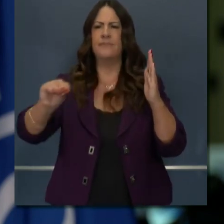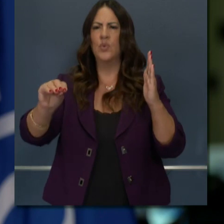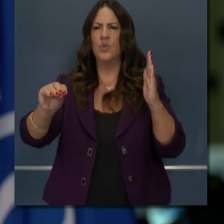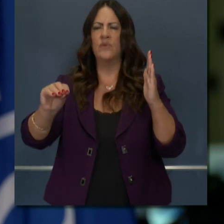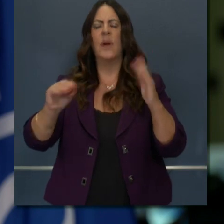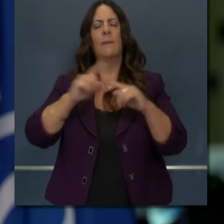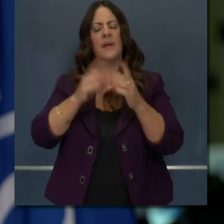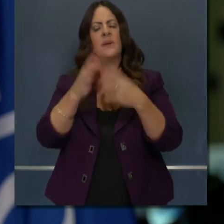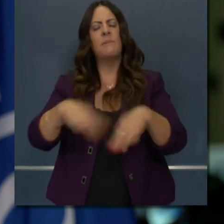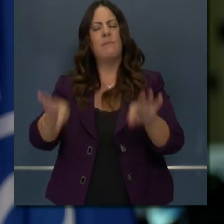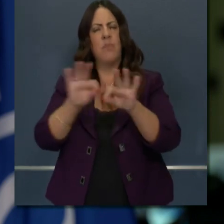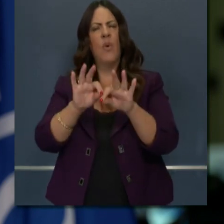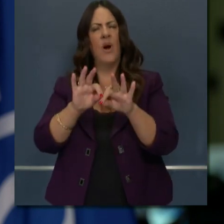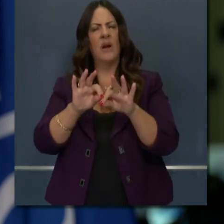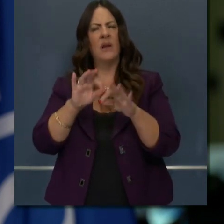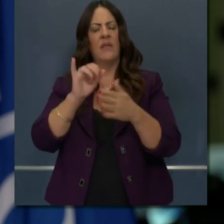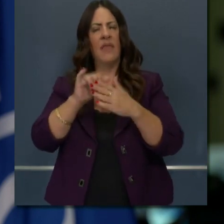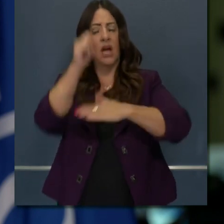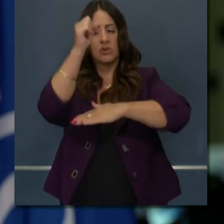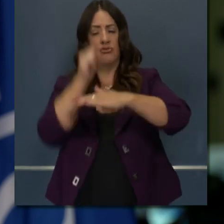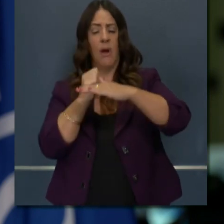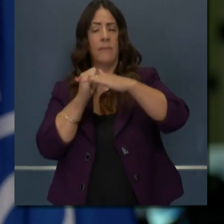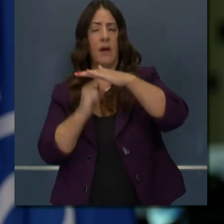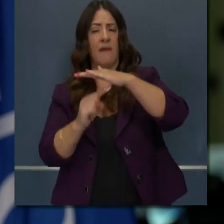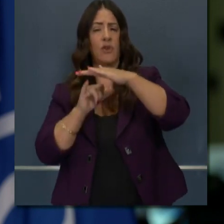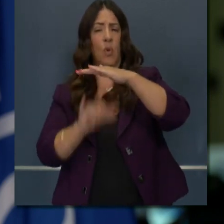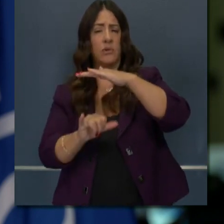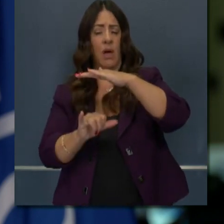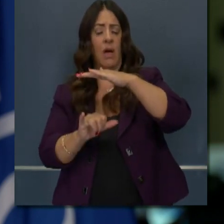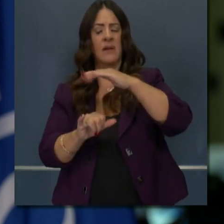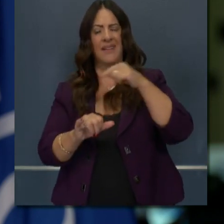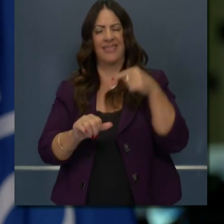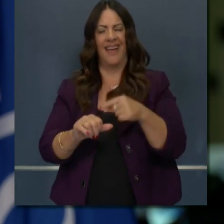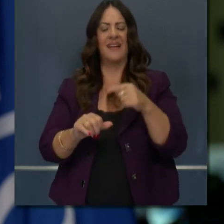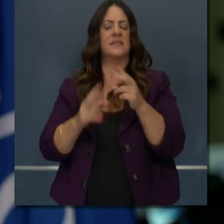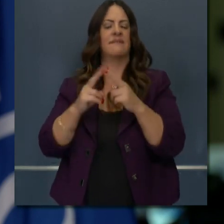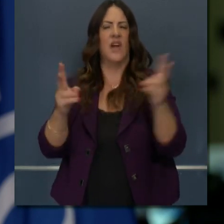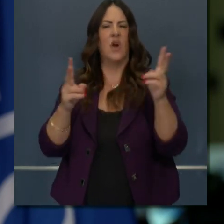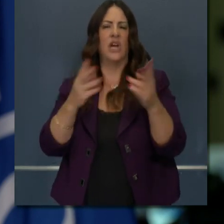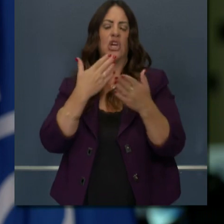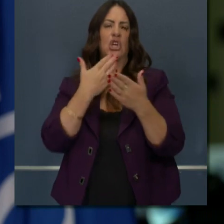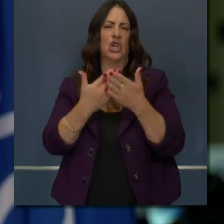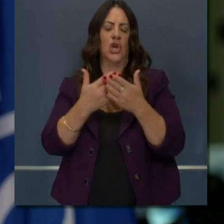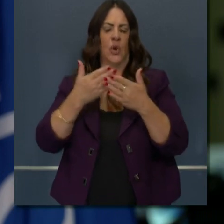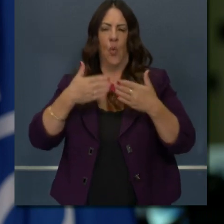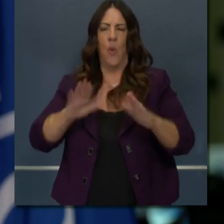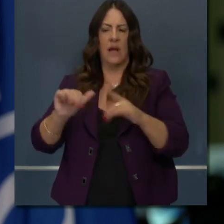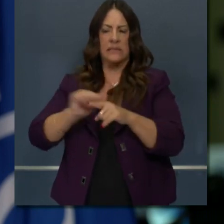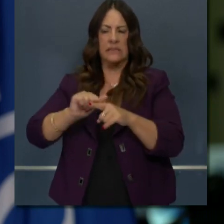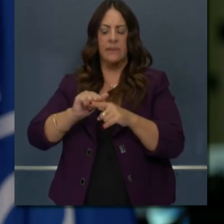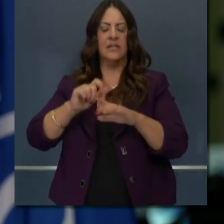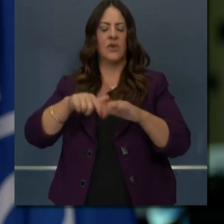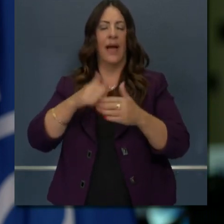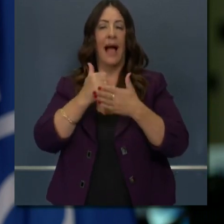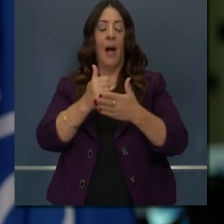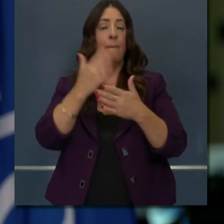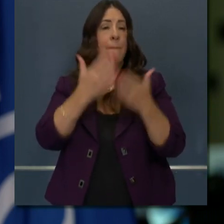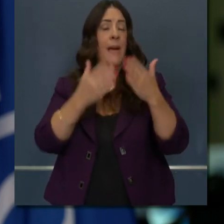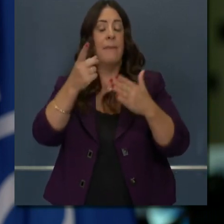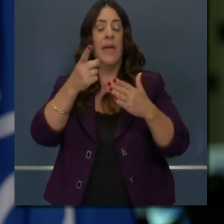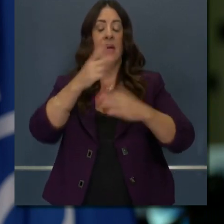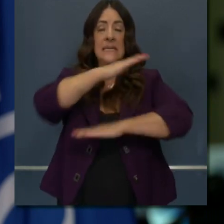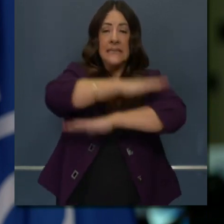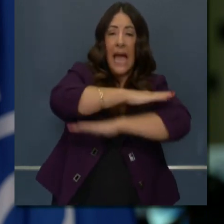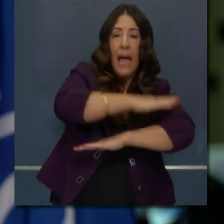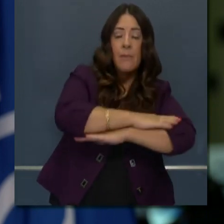cover, and hold on is a protective measure for that as well. It is a technique that you get under a sturdy table or a desk to,